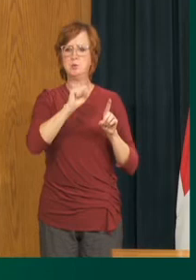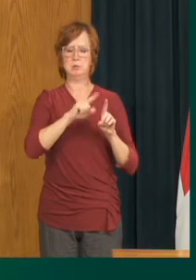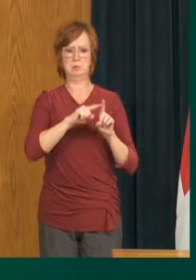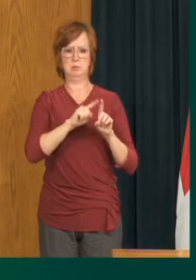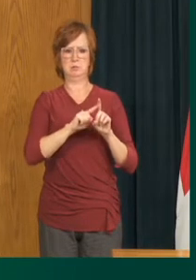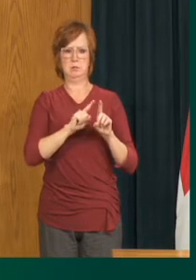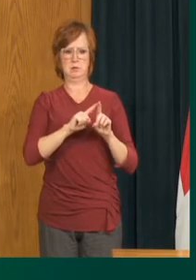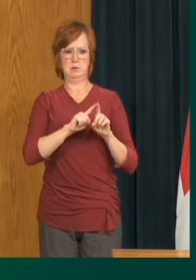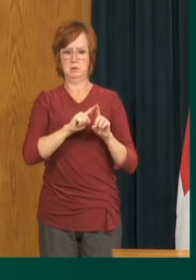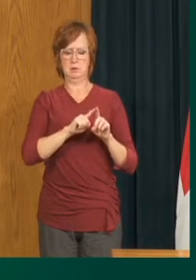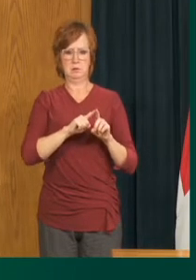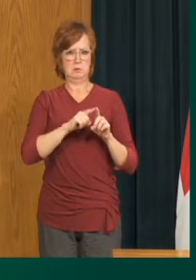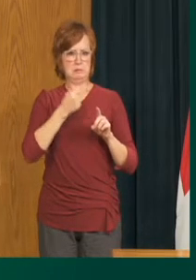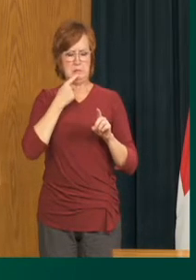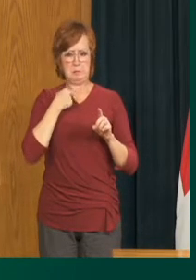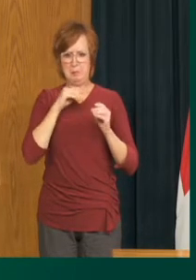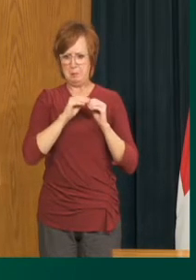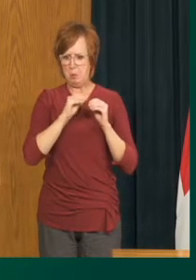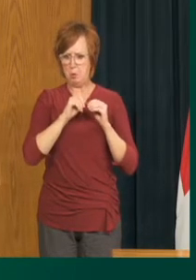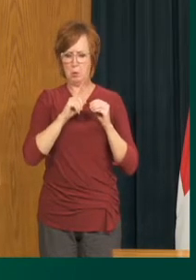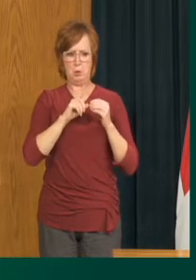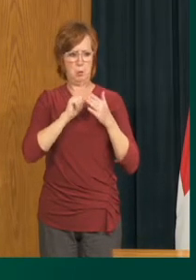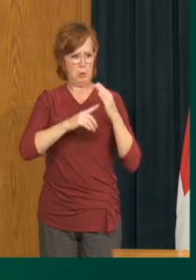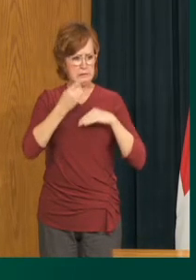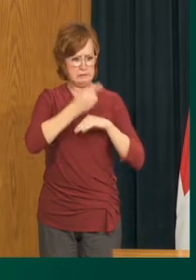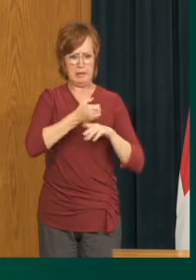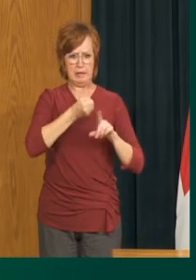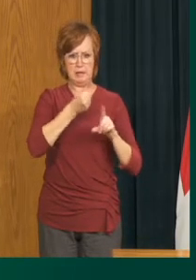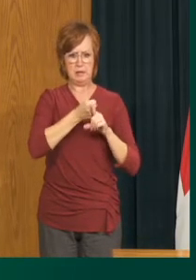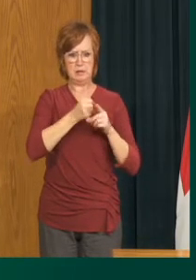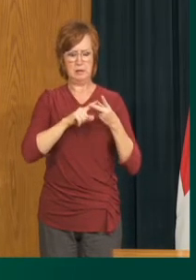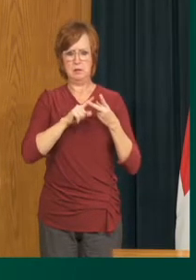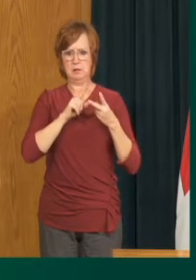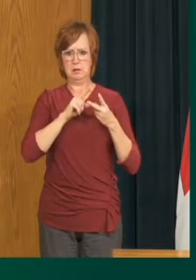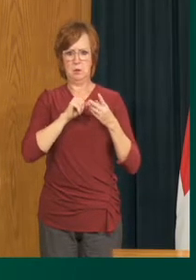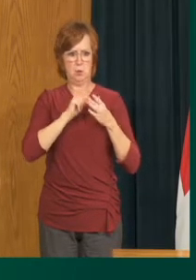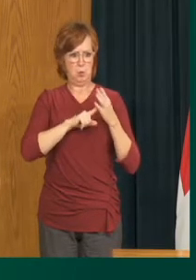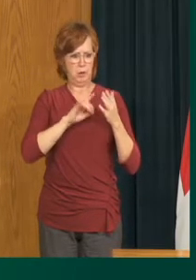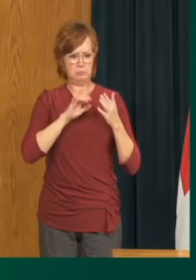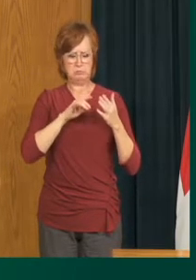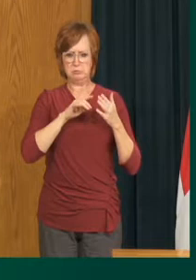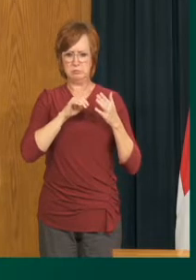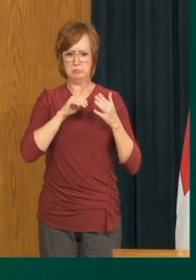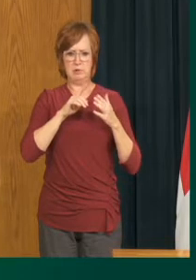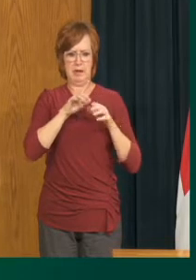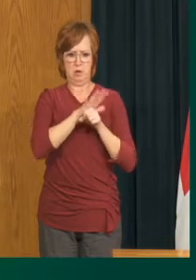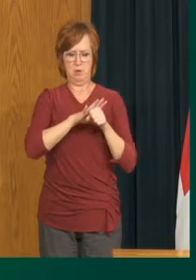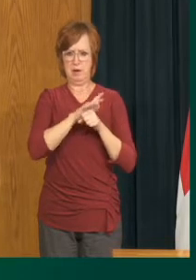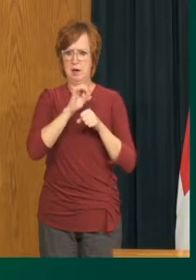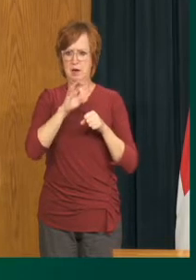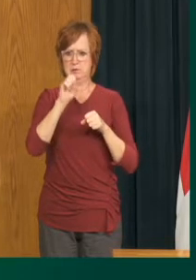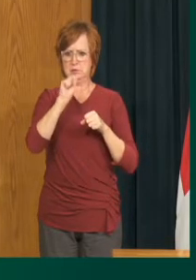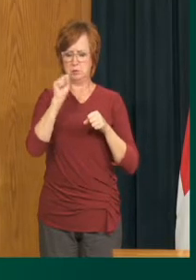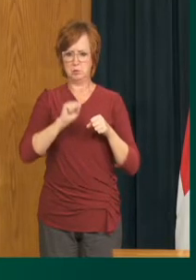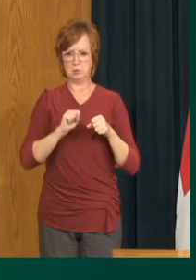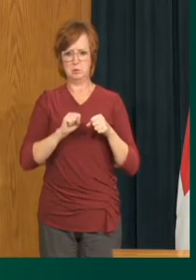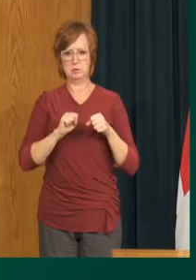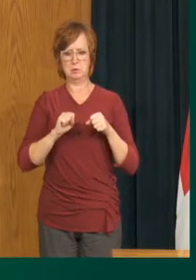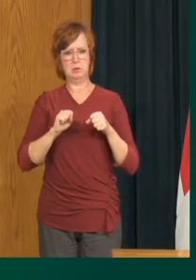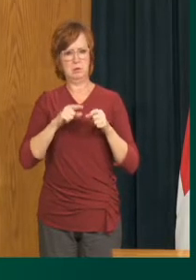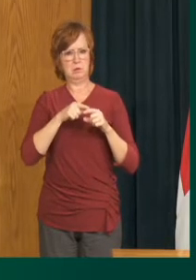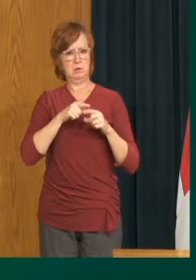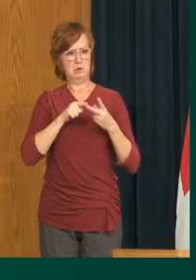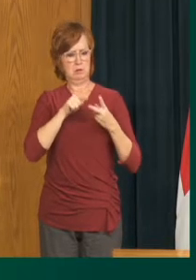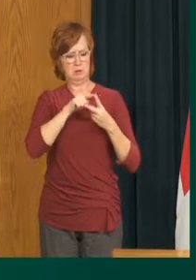the city it was, what date it took place on, and I'll point to the wake in the Clearwater Dene First